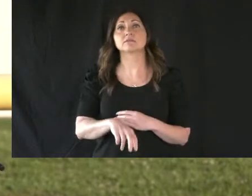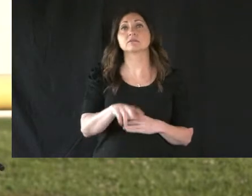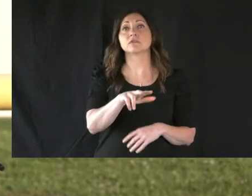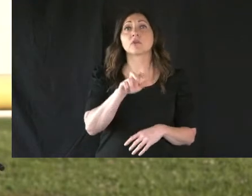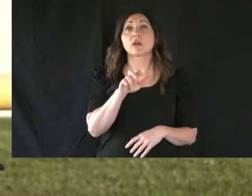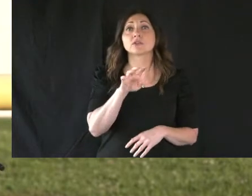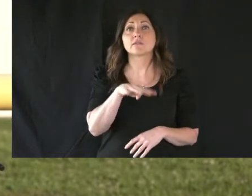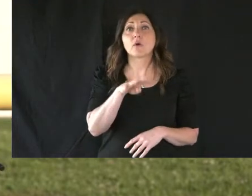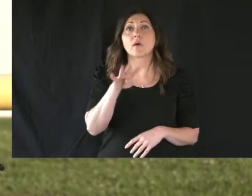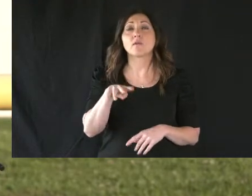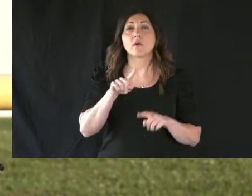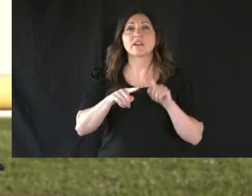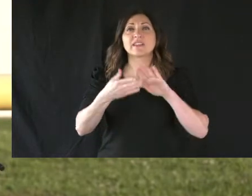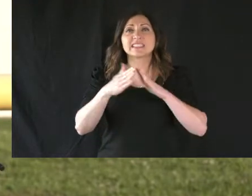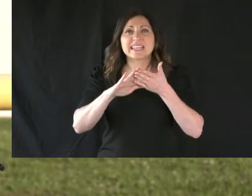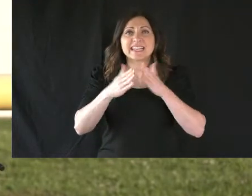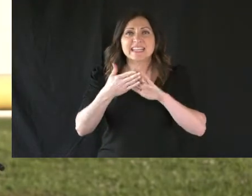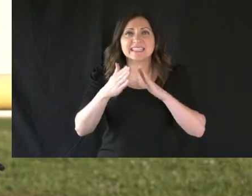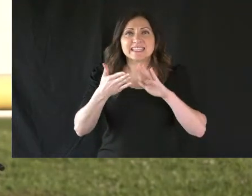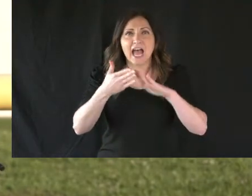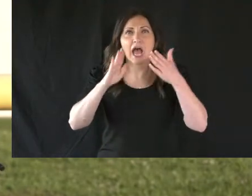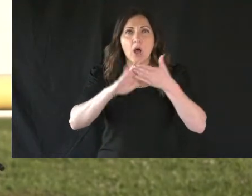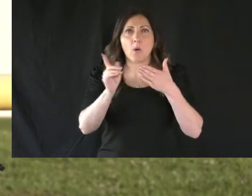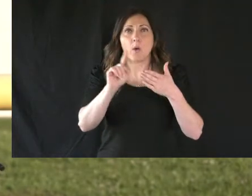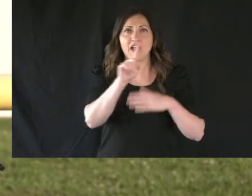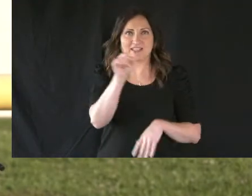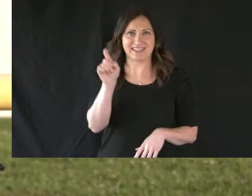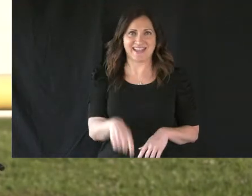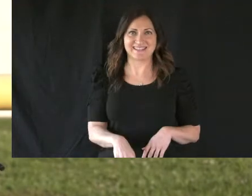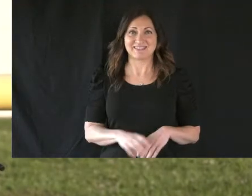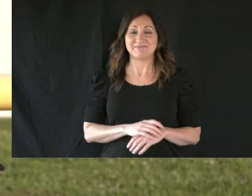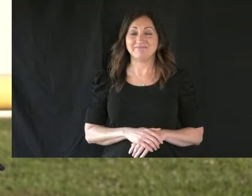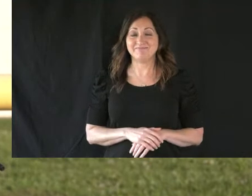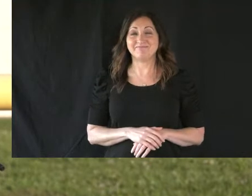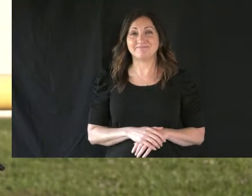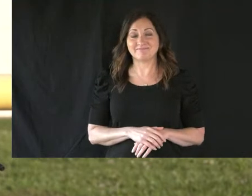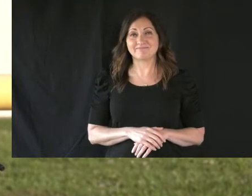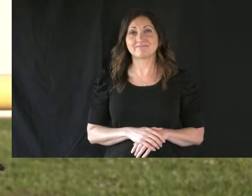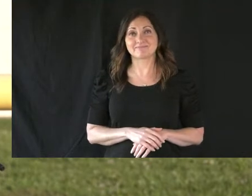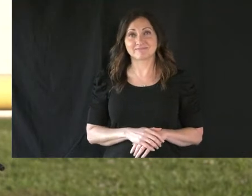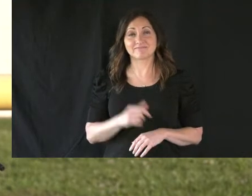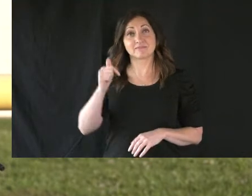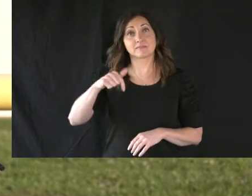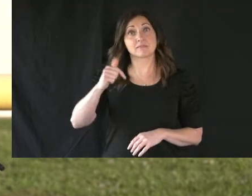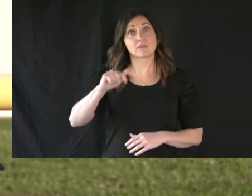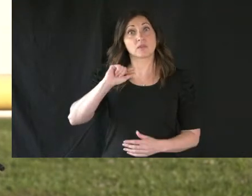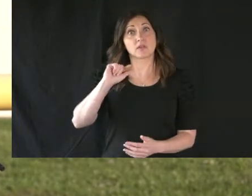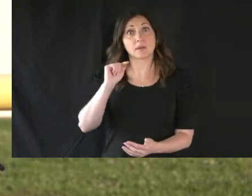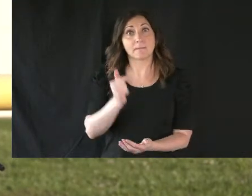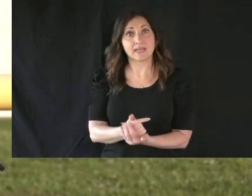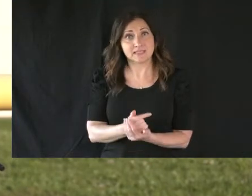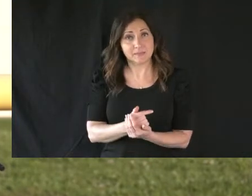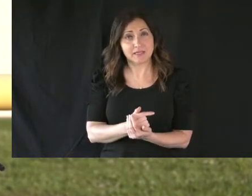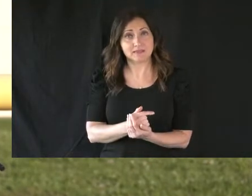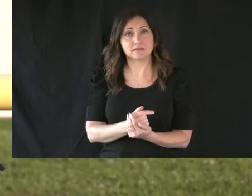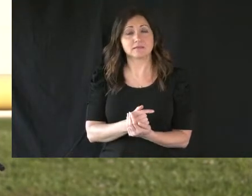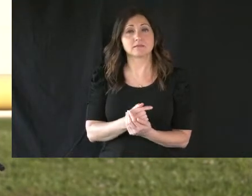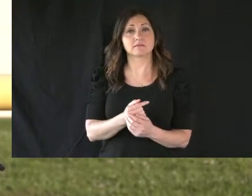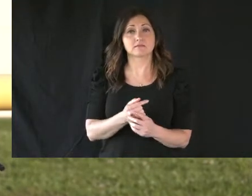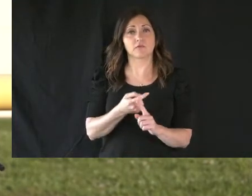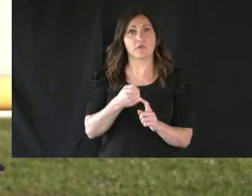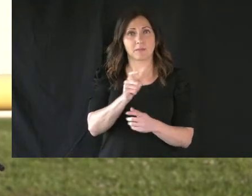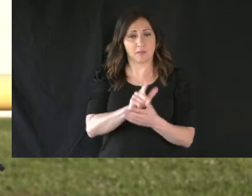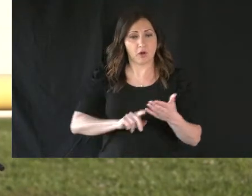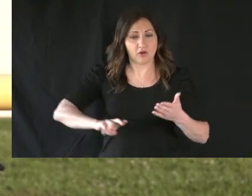344 cities and towns in Texas. This commencement, Lamar University